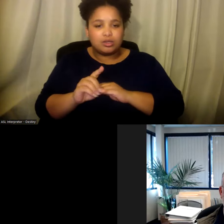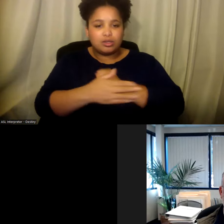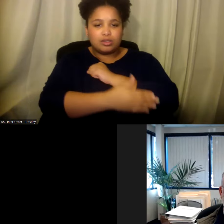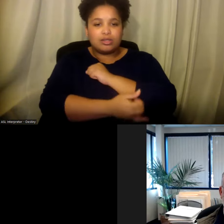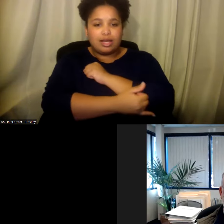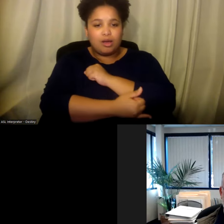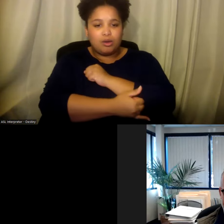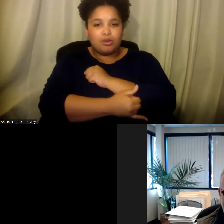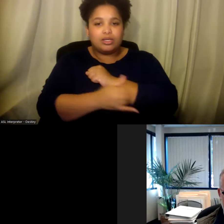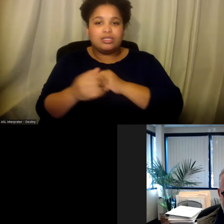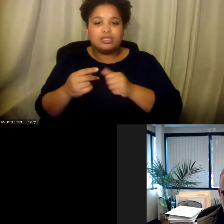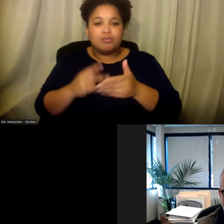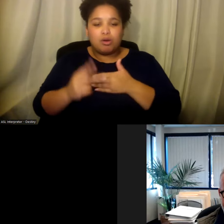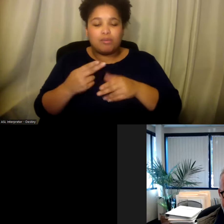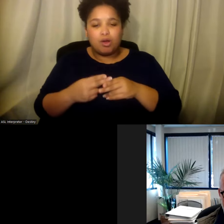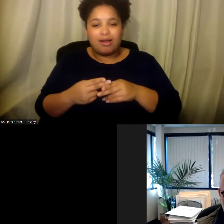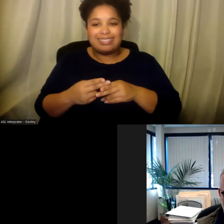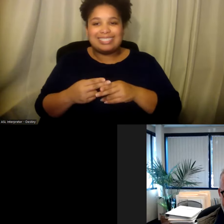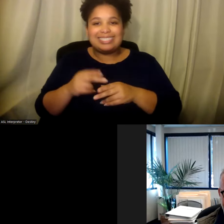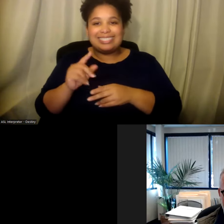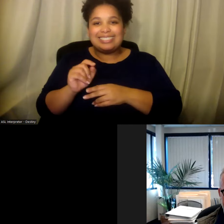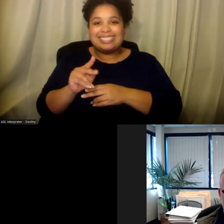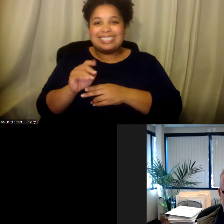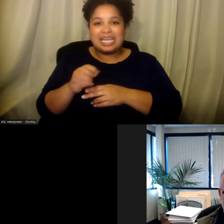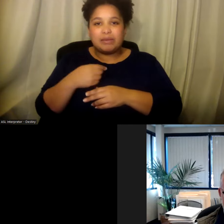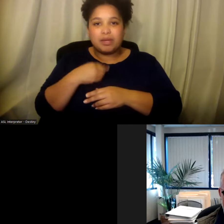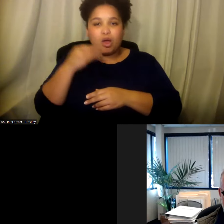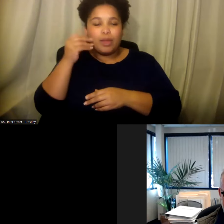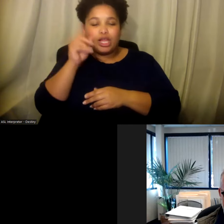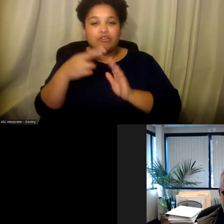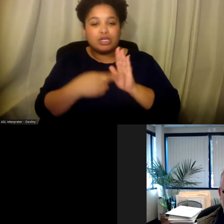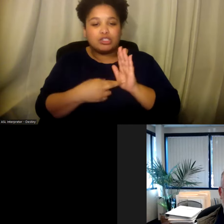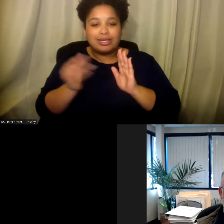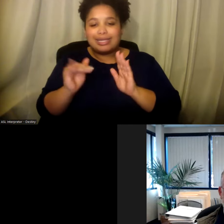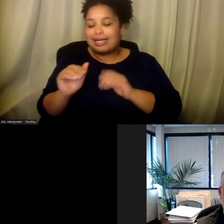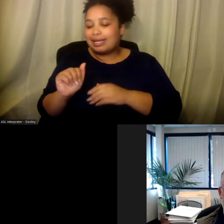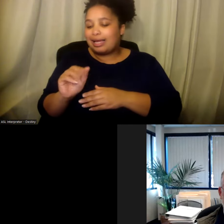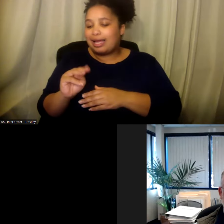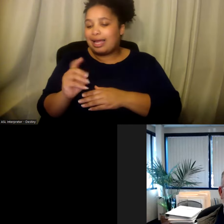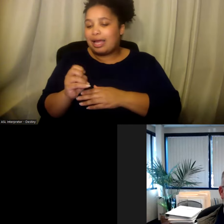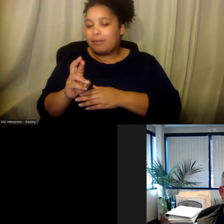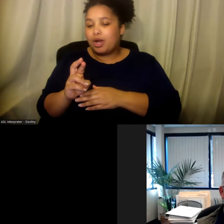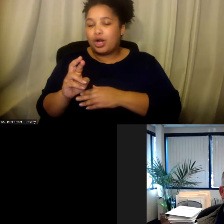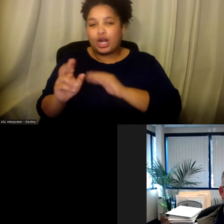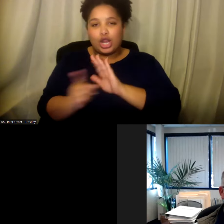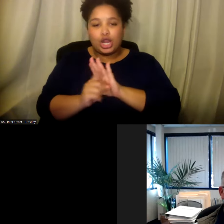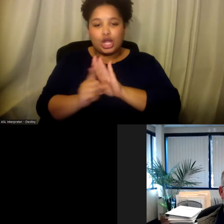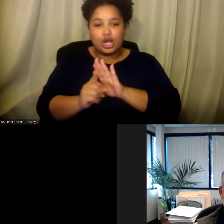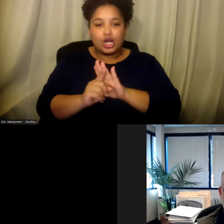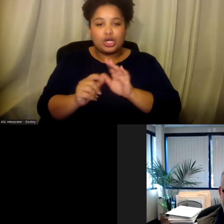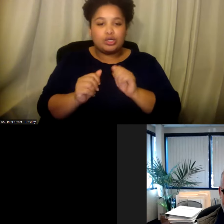Me Home. And it's basically like a registry. So it works very much like the Amber Alert within the county, and could